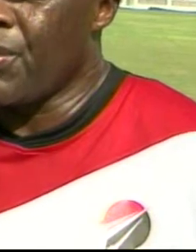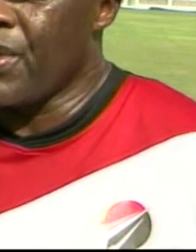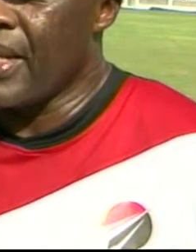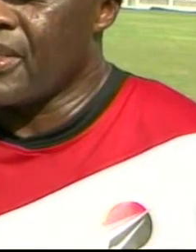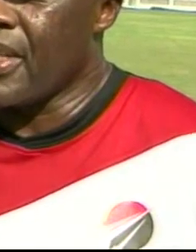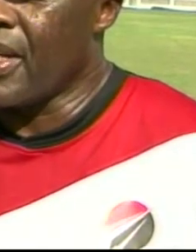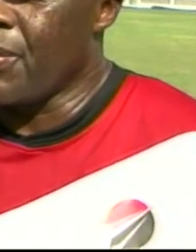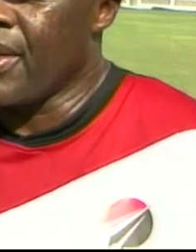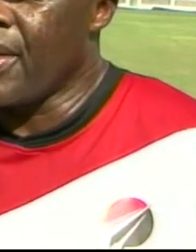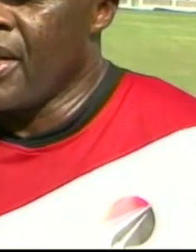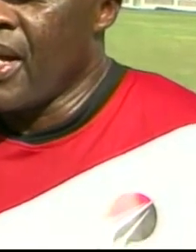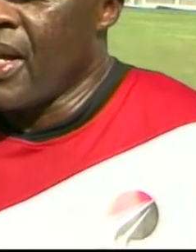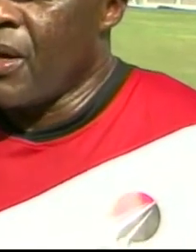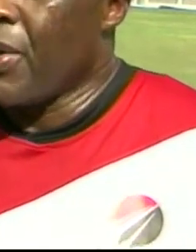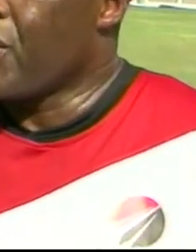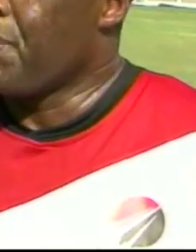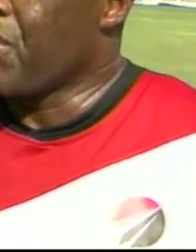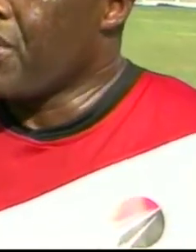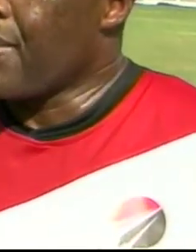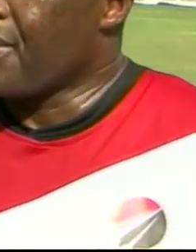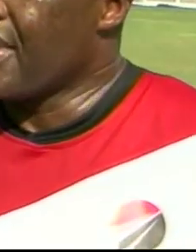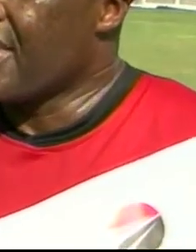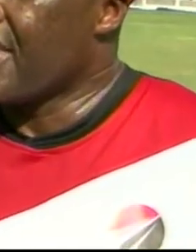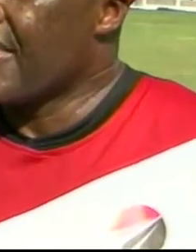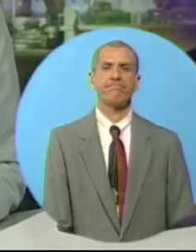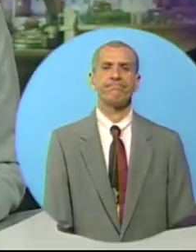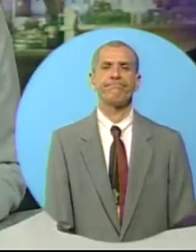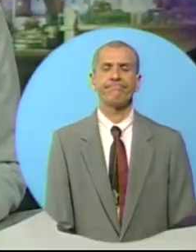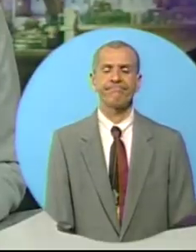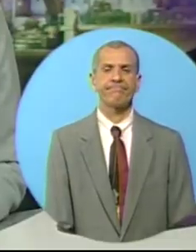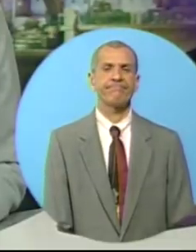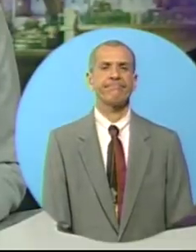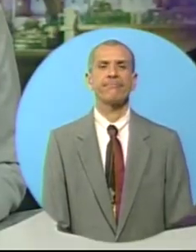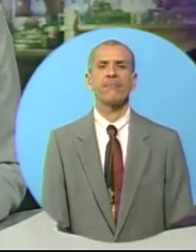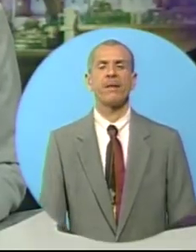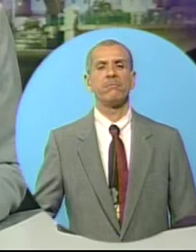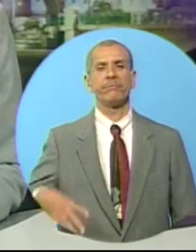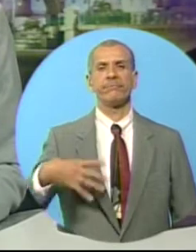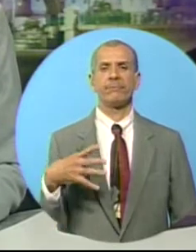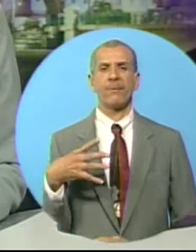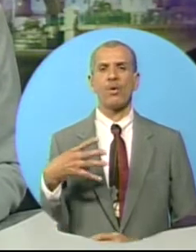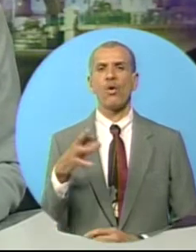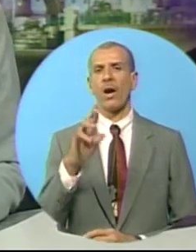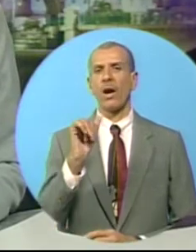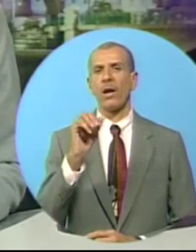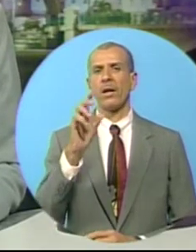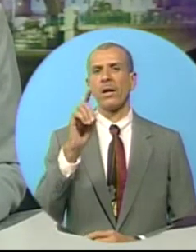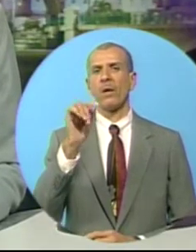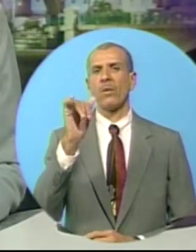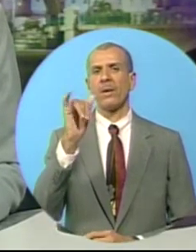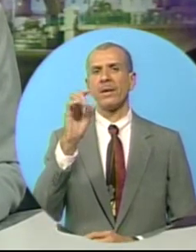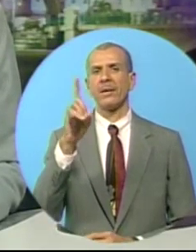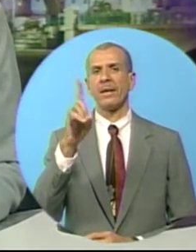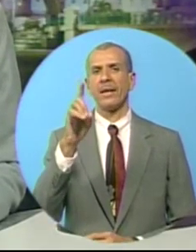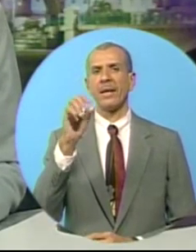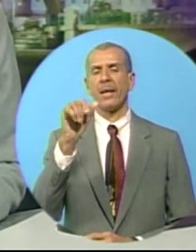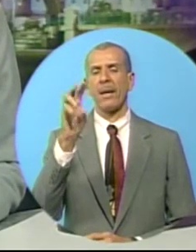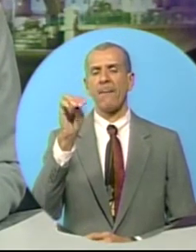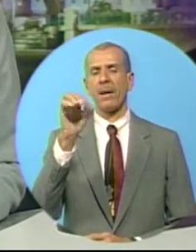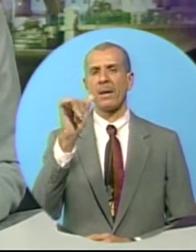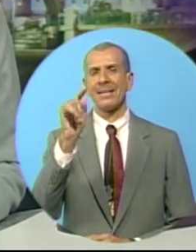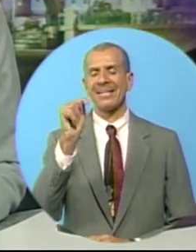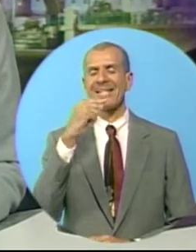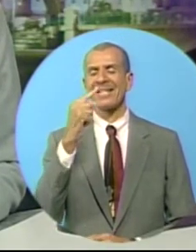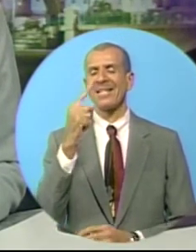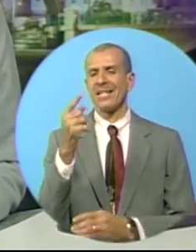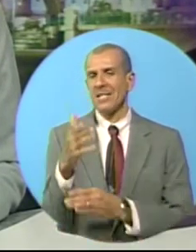we like to think that we are well equipped in all departments. Well, Captain Red Emery also believes the batting has improved.